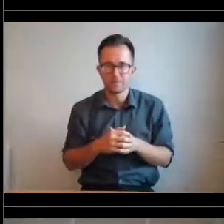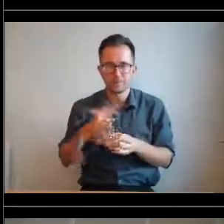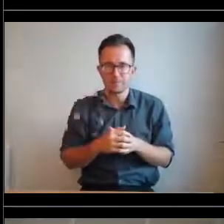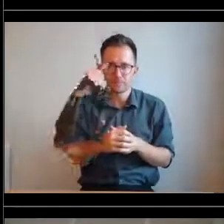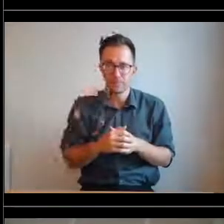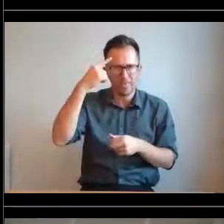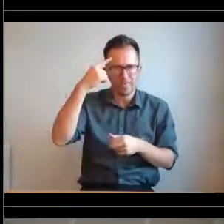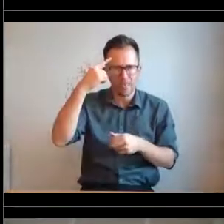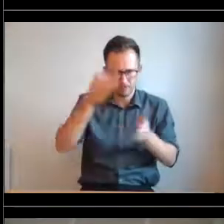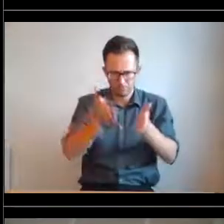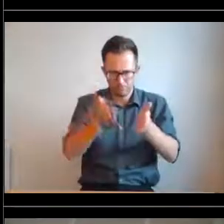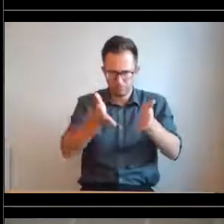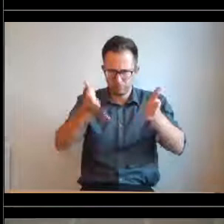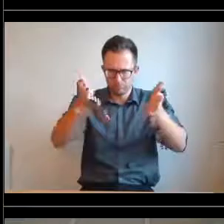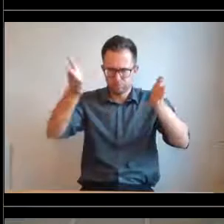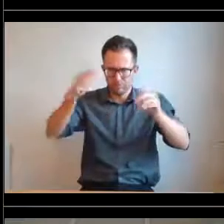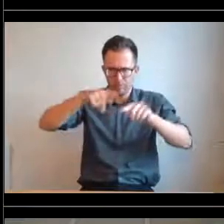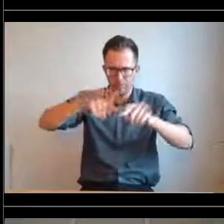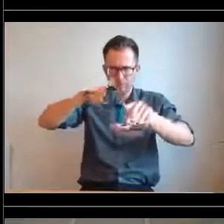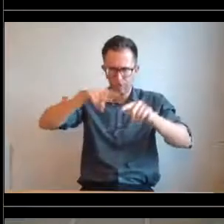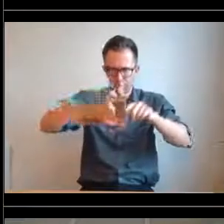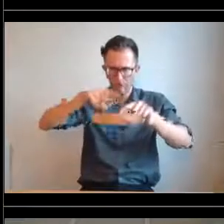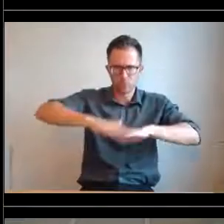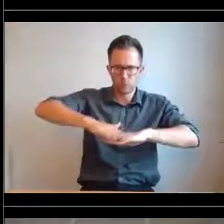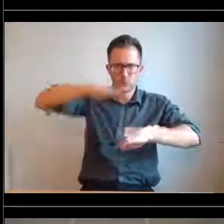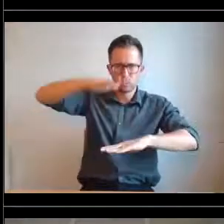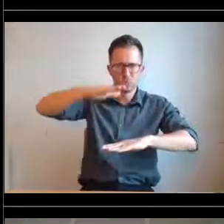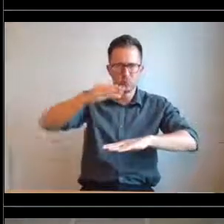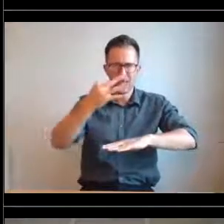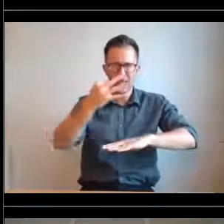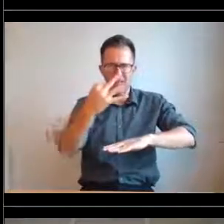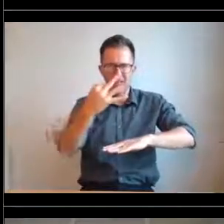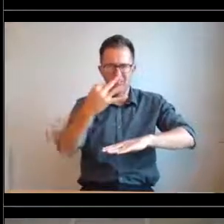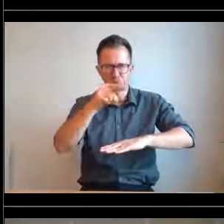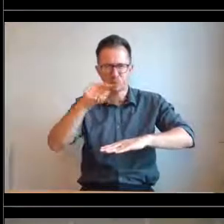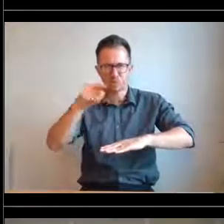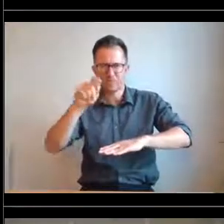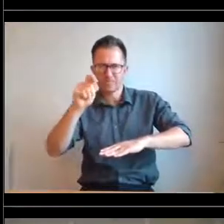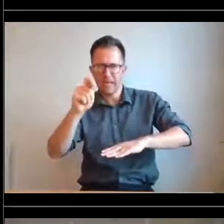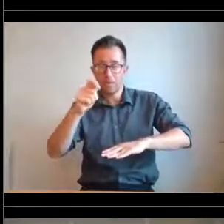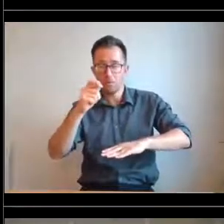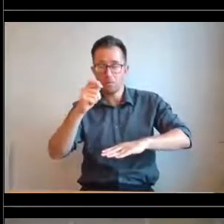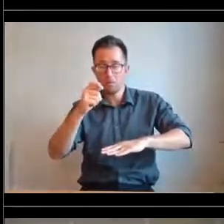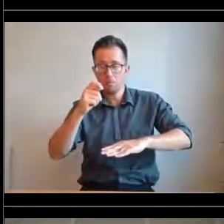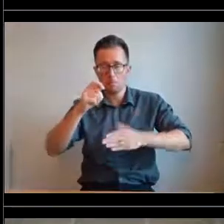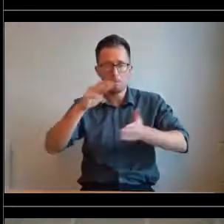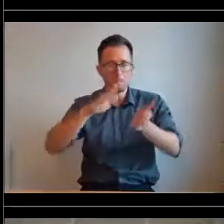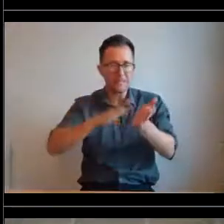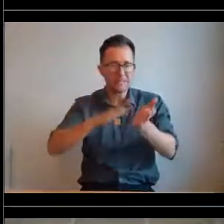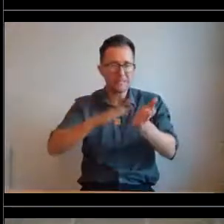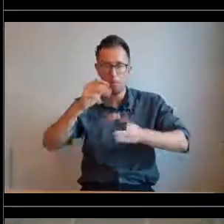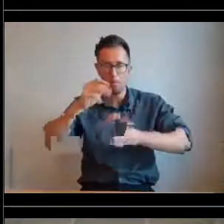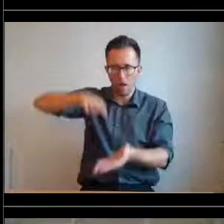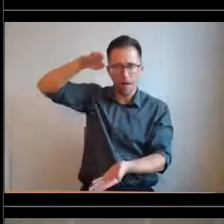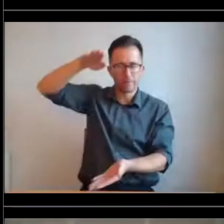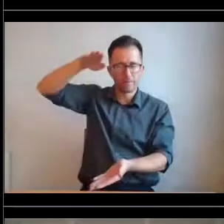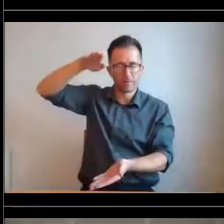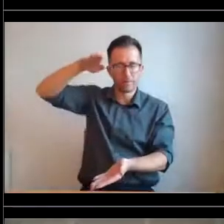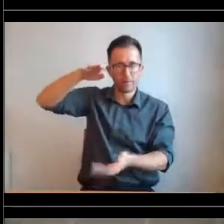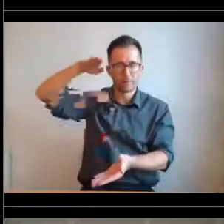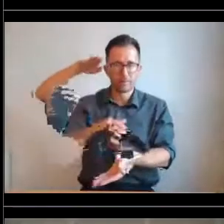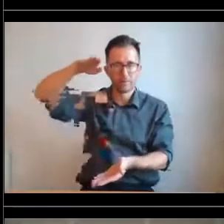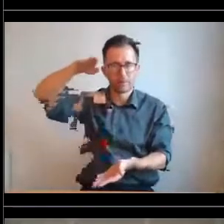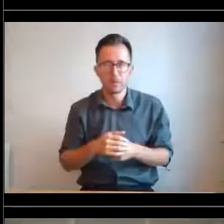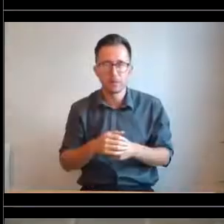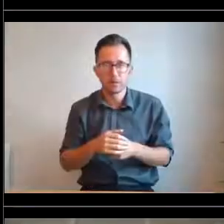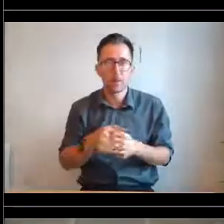10 meters, perhaps slightly more. But no, the Lower Thames